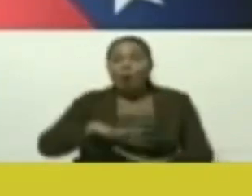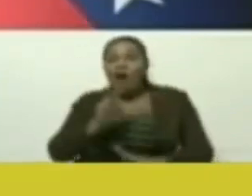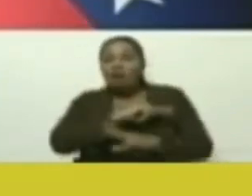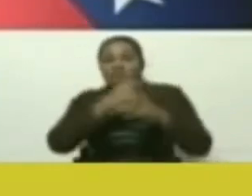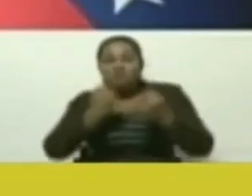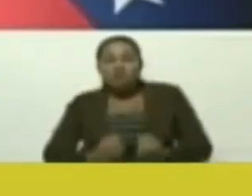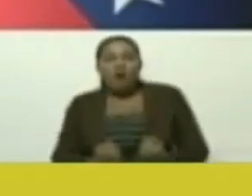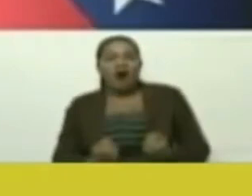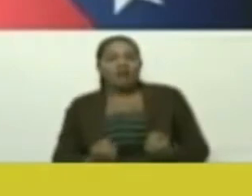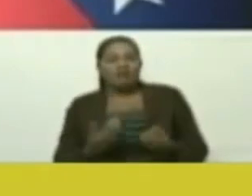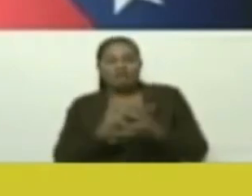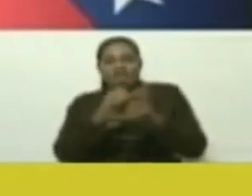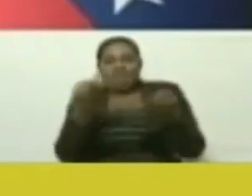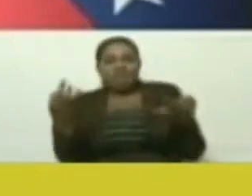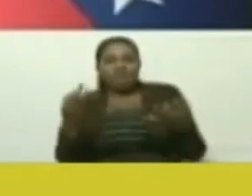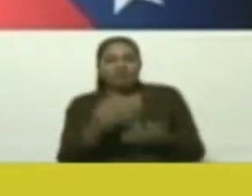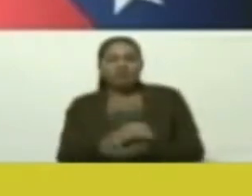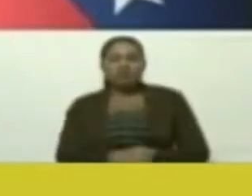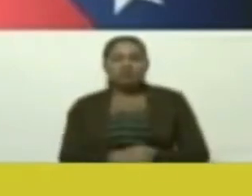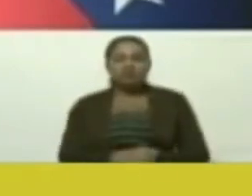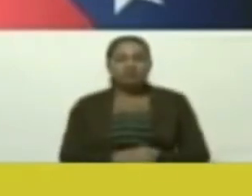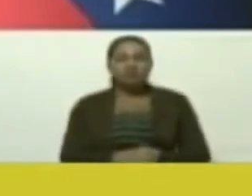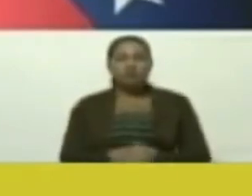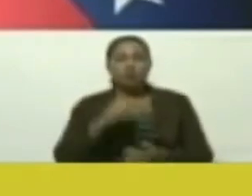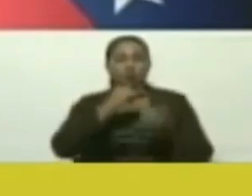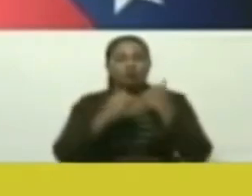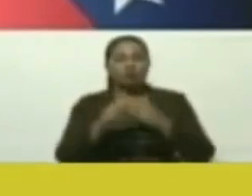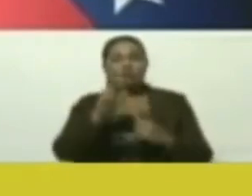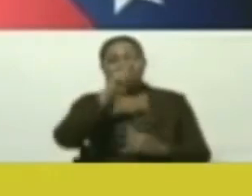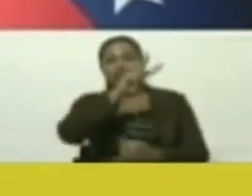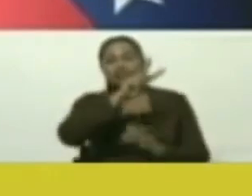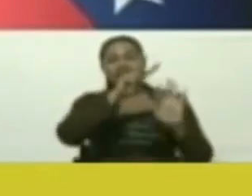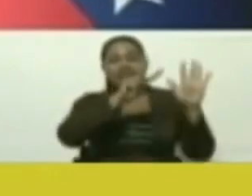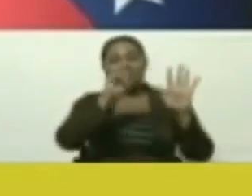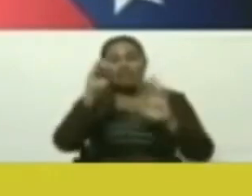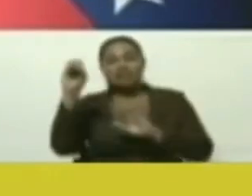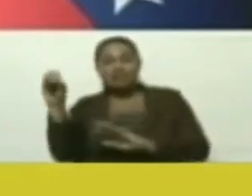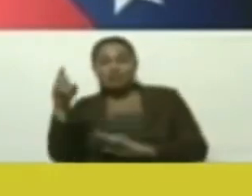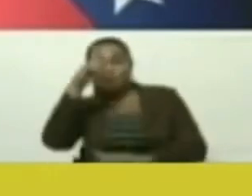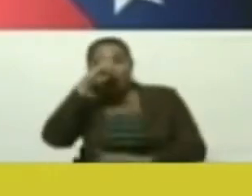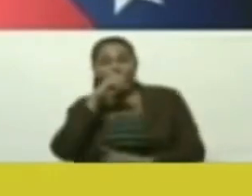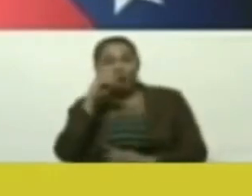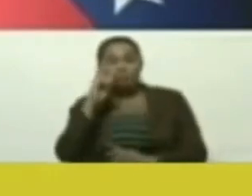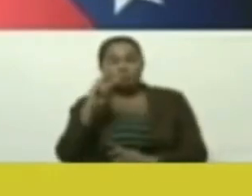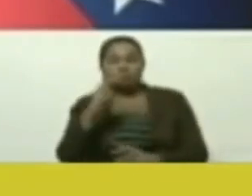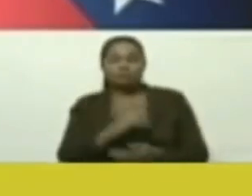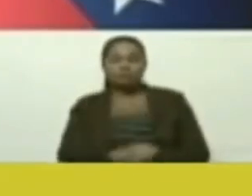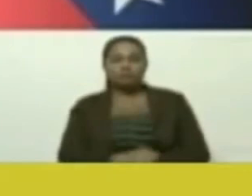that sums up a great history in the last 700 years.